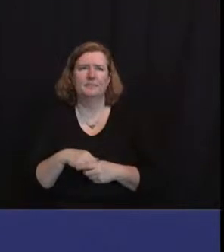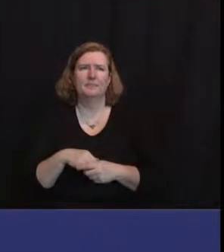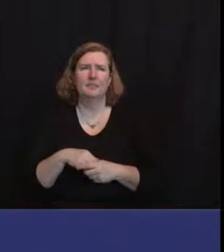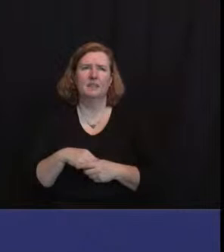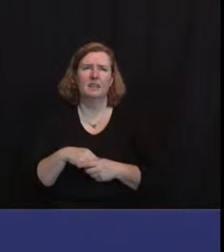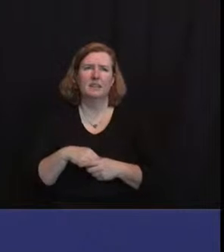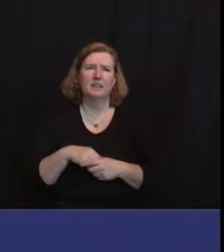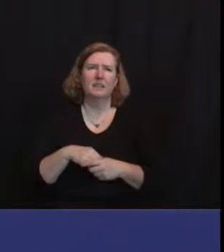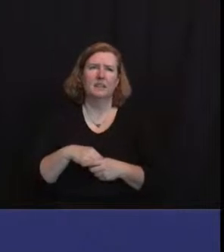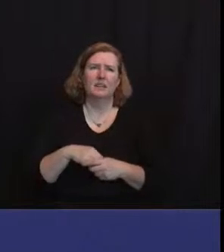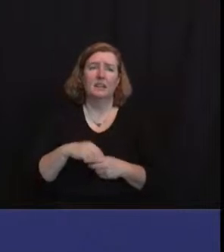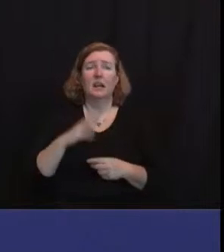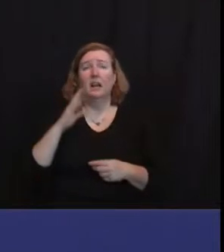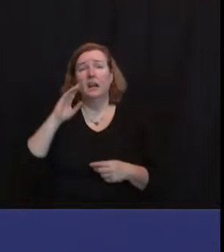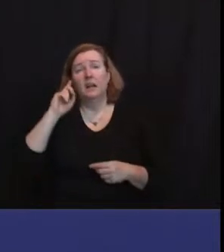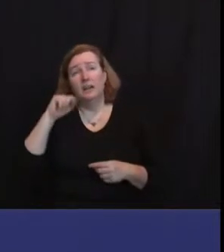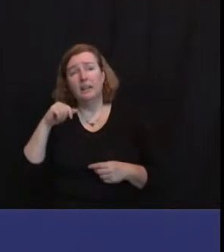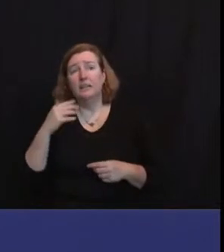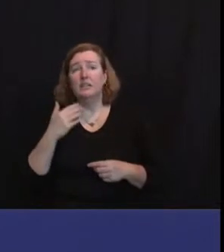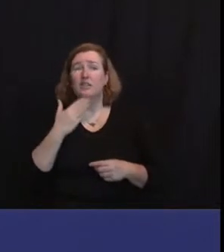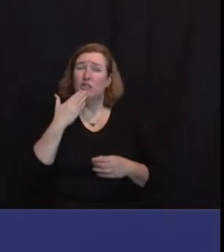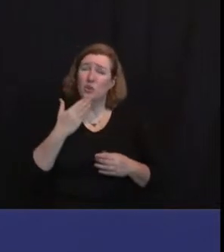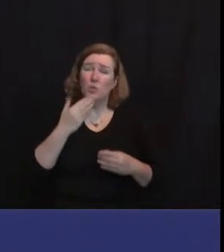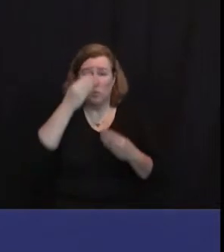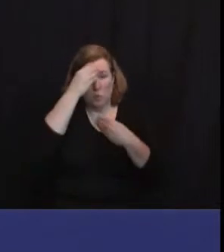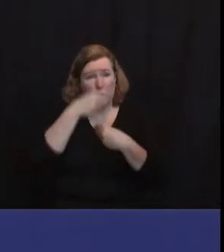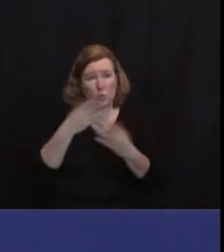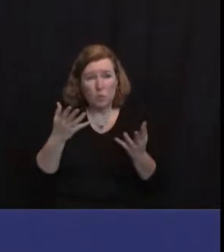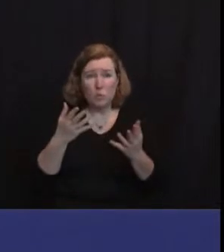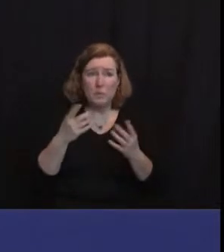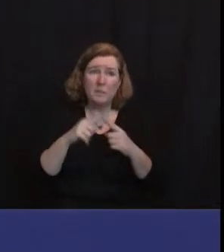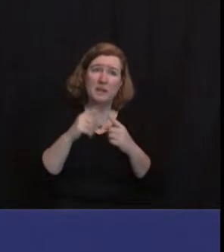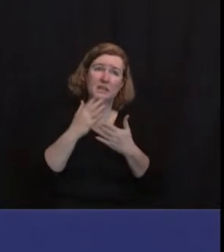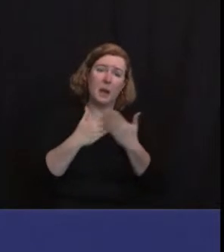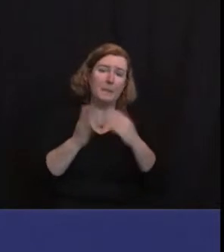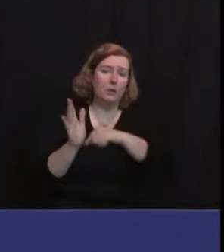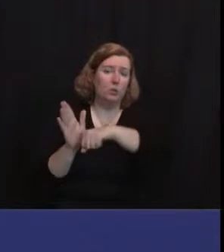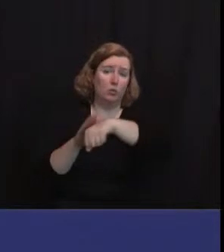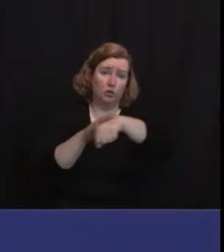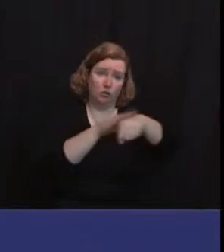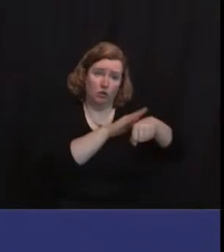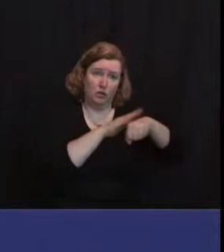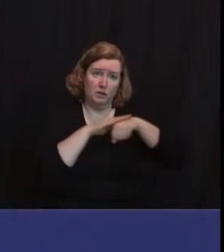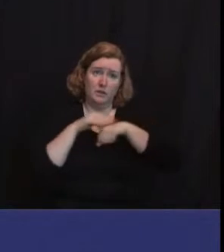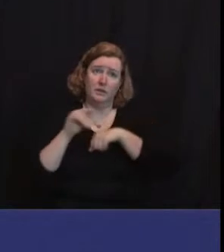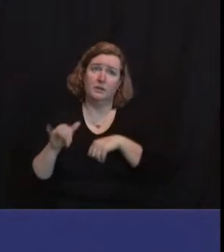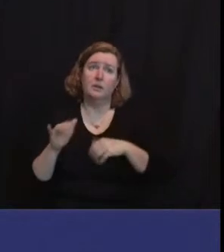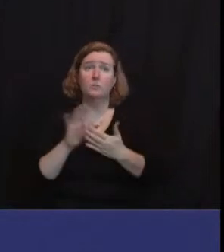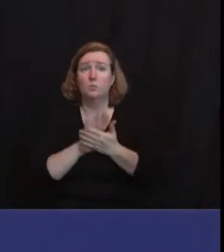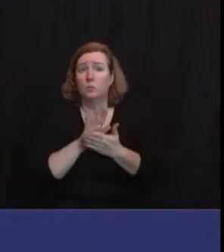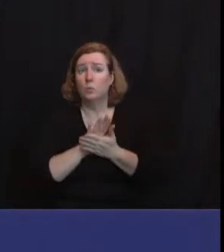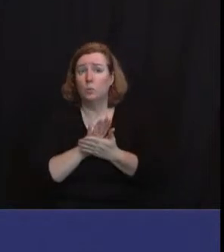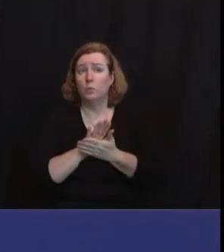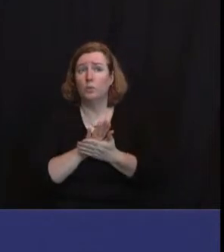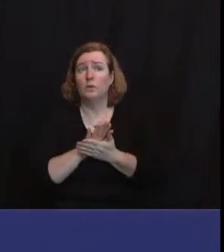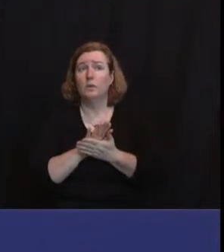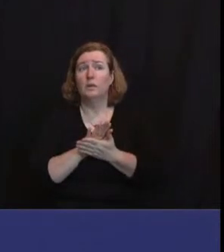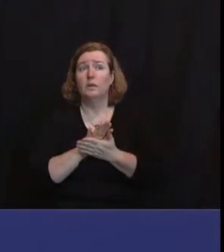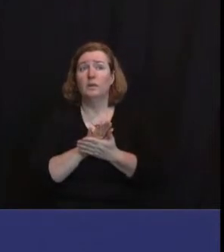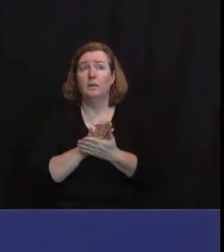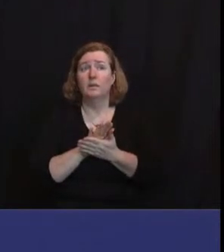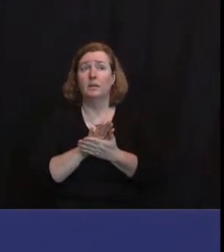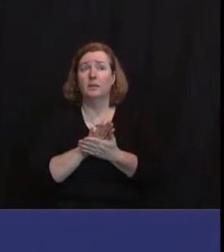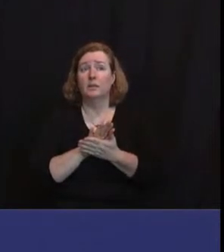is generally good news with the caveat of a couple of communities. This is the waiver, the granting of the waiver from the Biden administration. So